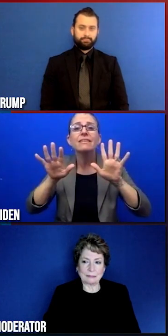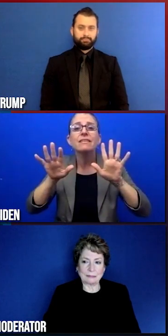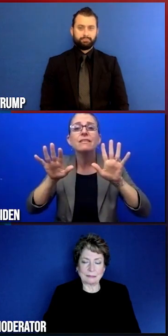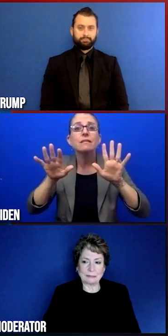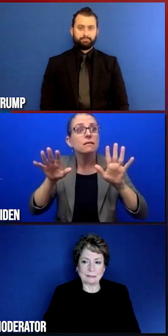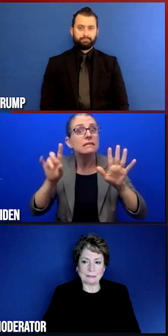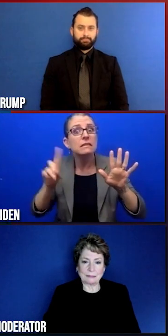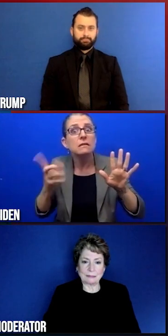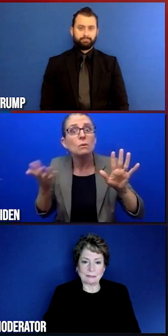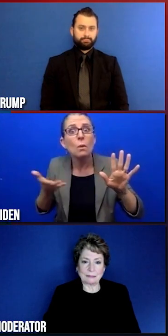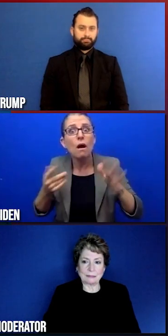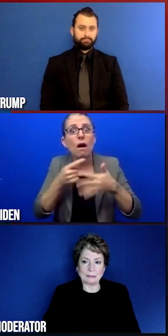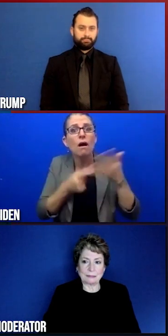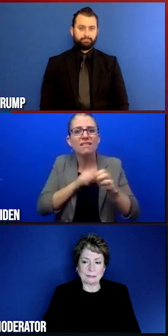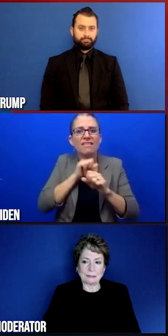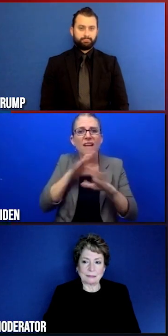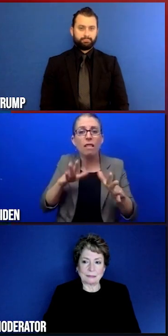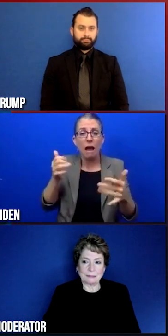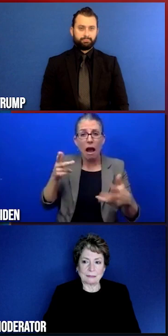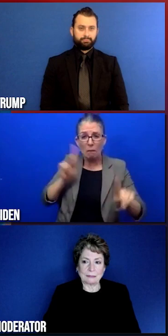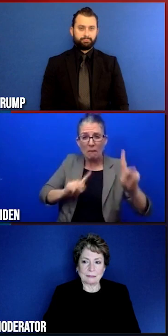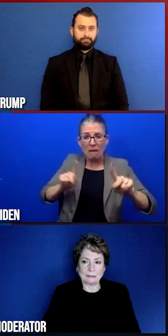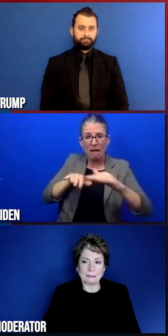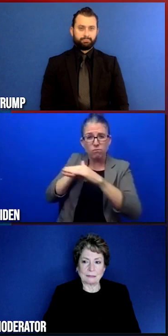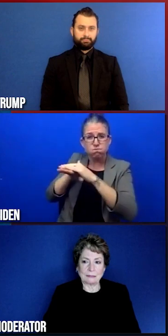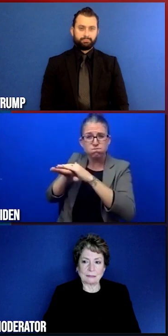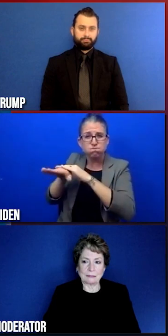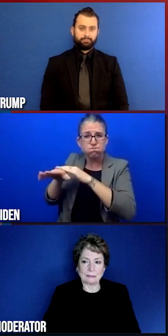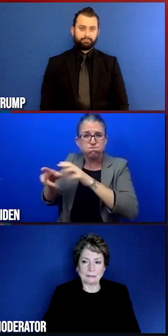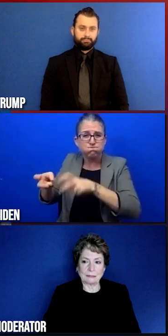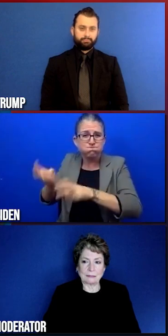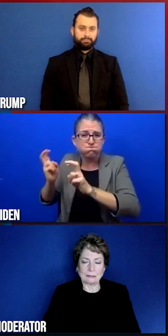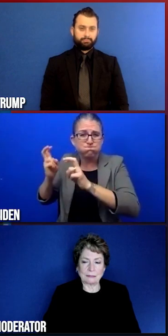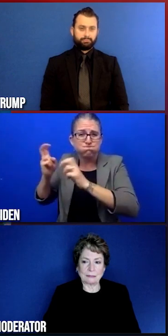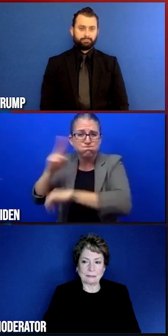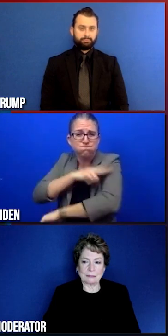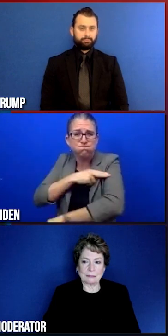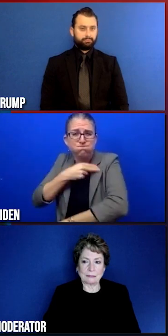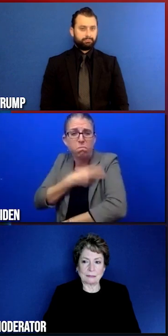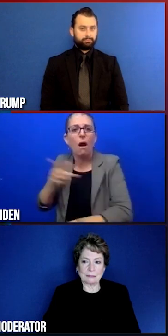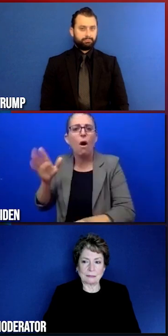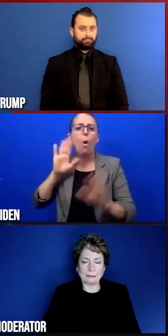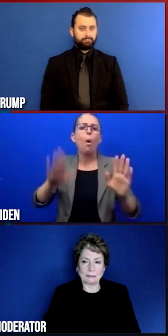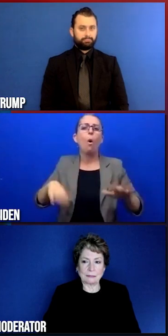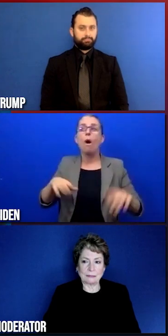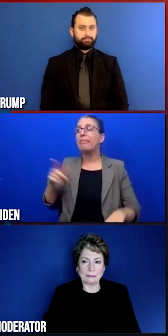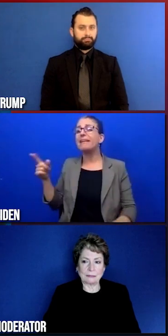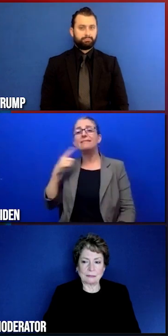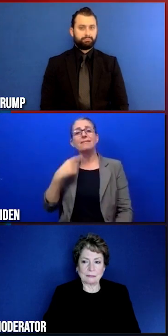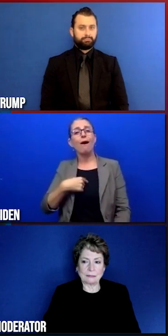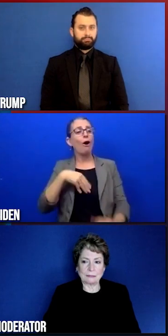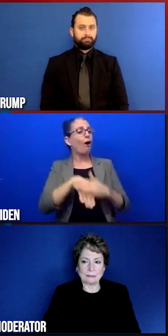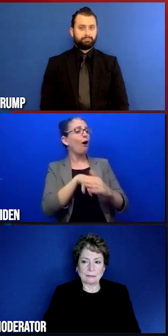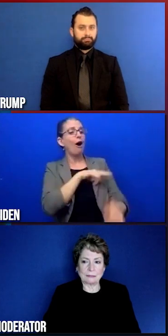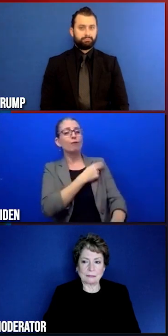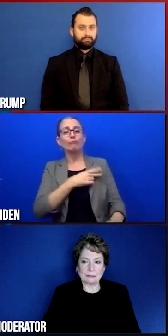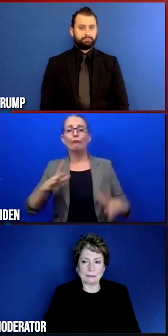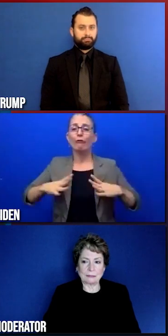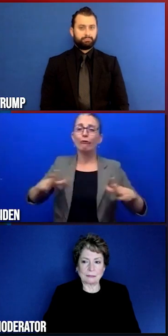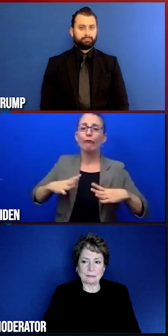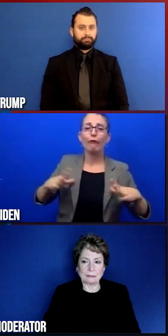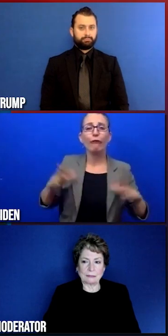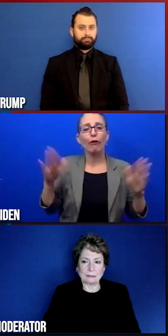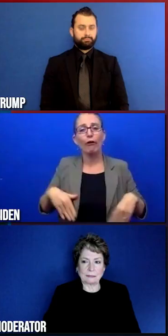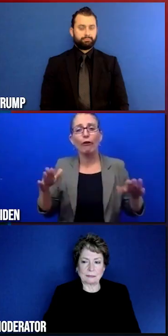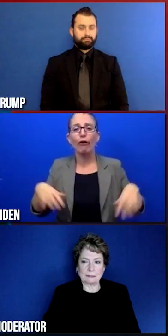don't worry, it's all going to be over soon. Come on. There's not another serious scientist in the world who thinks it's going to be over soon. President Trump,